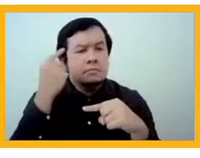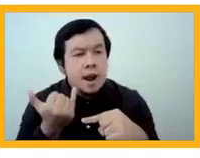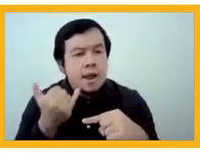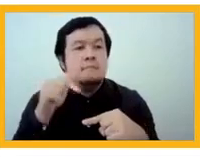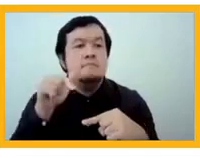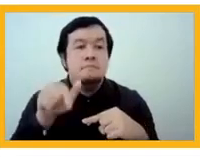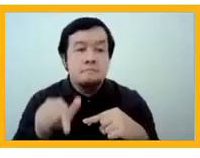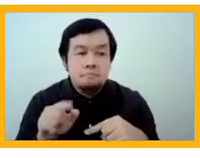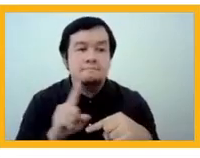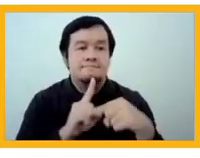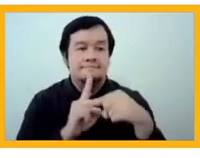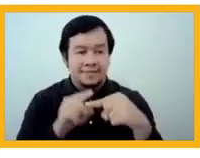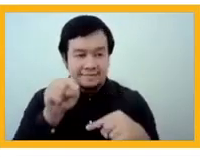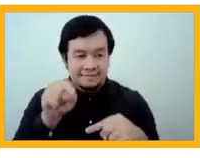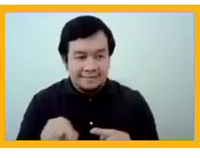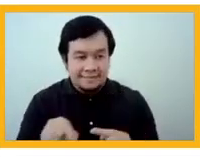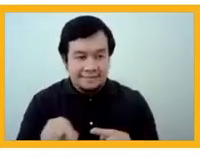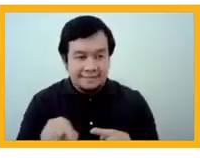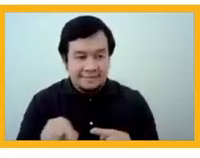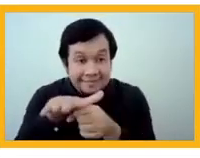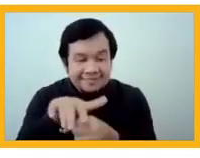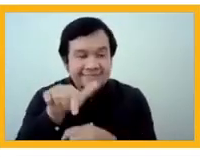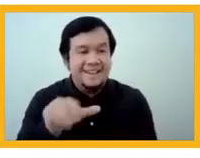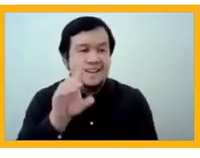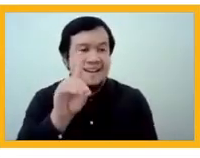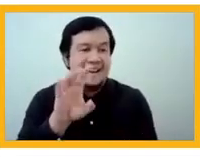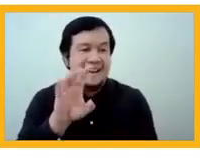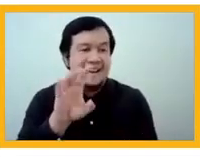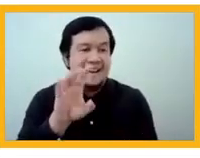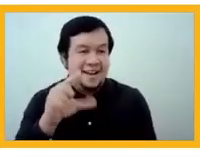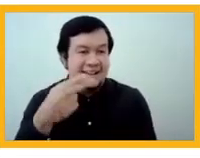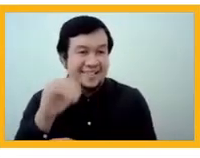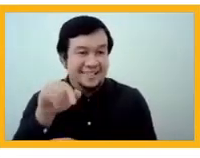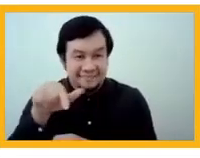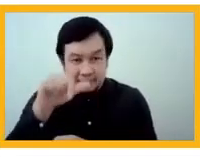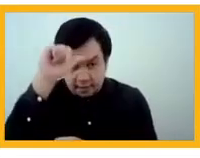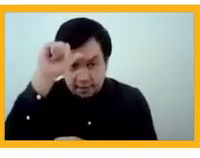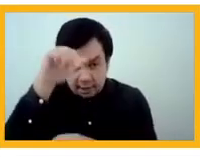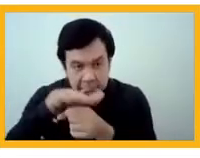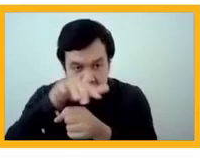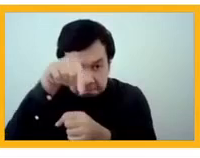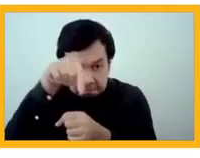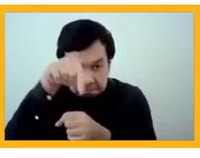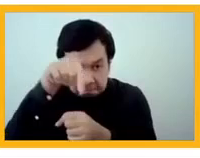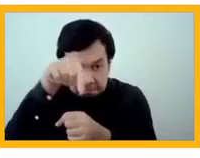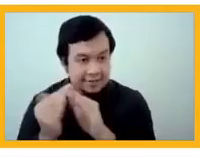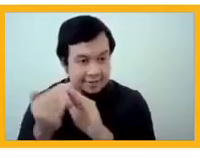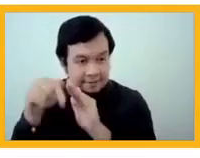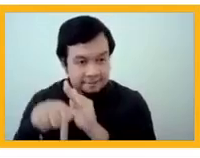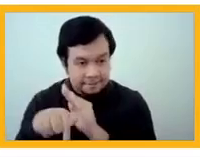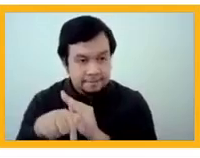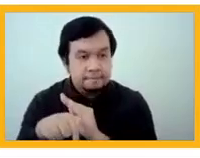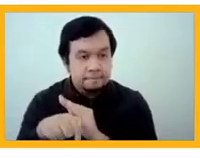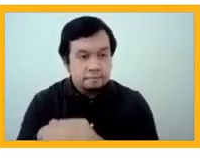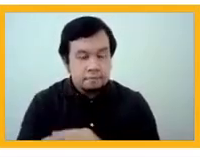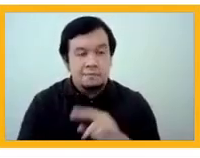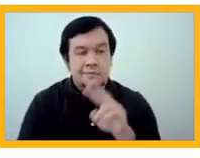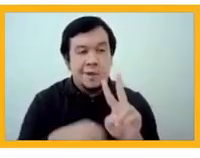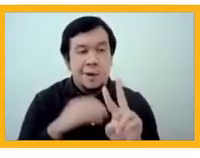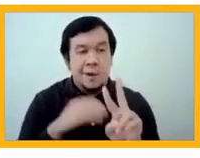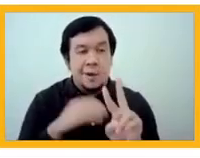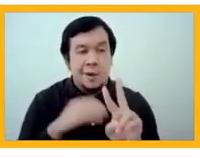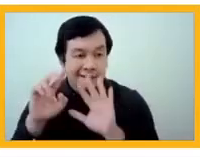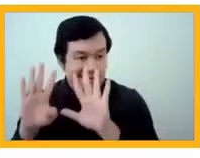of middle school students from grade 6 to 9. And this was an after-school EdTech program where kids came to a MindSpark lab or a